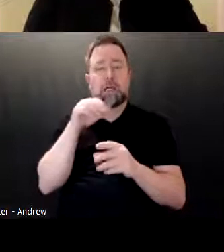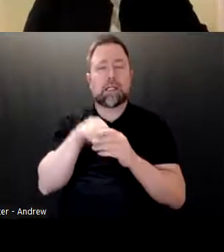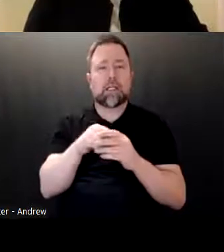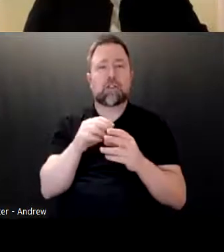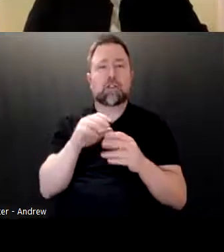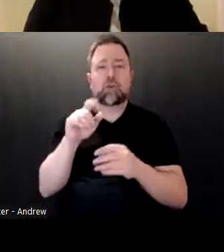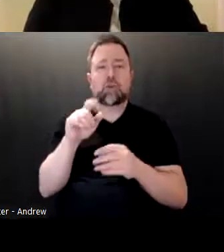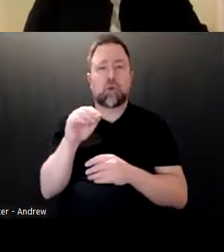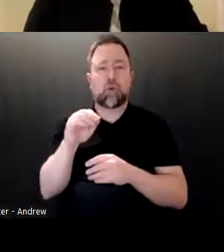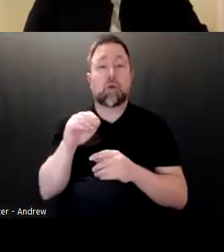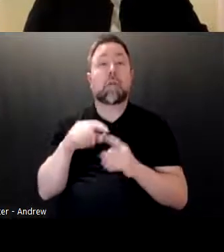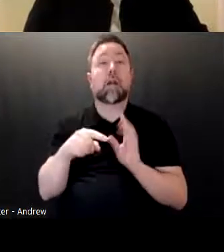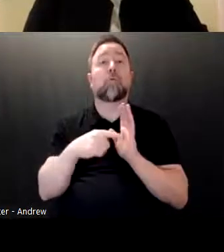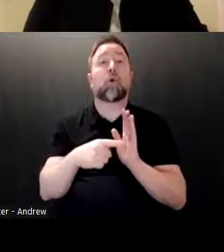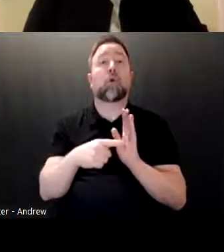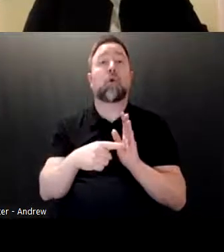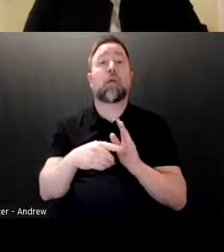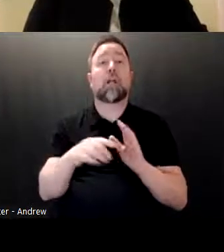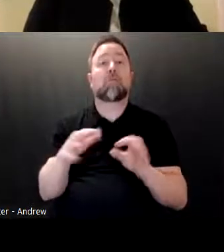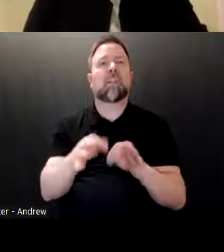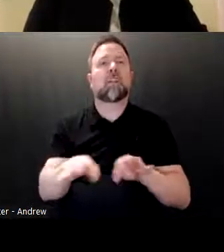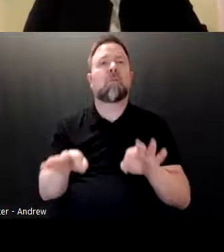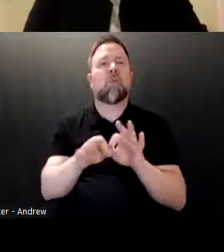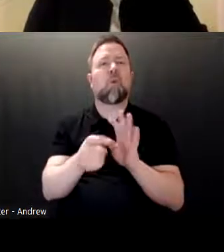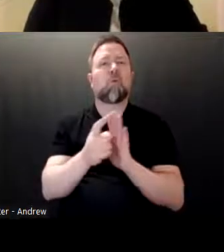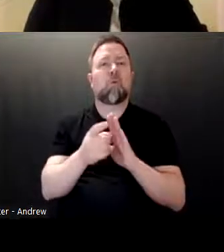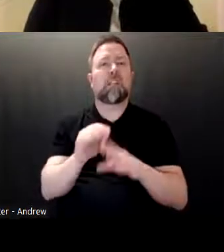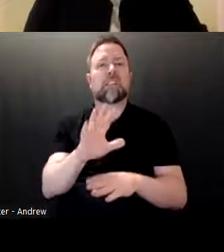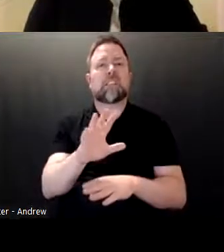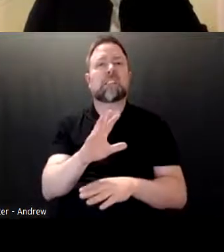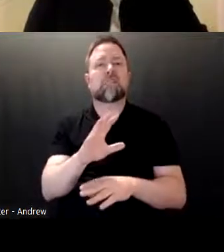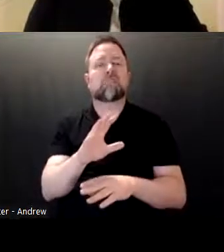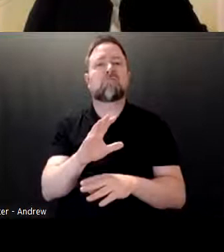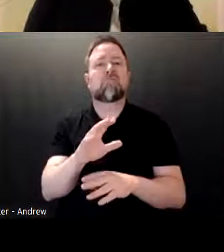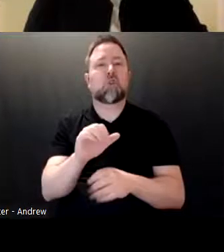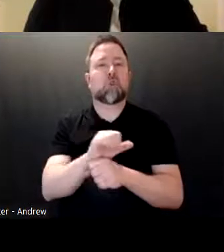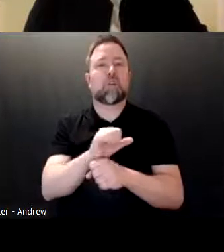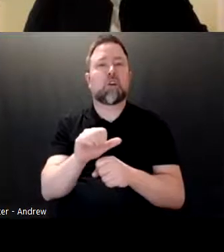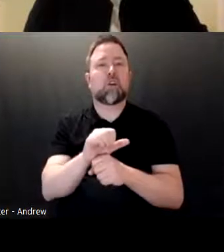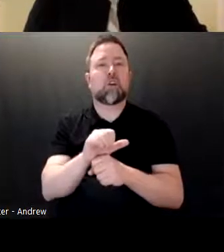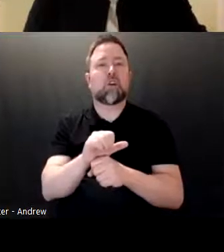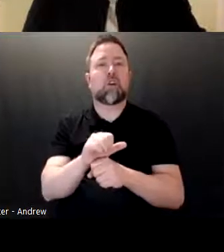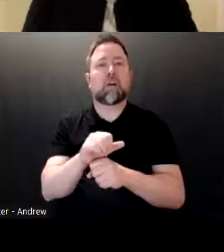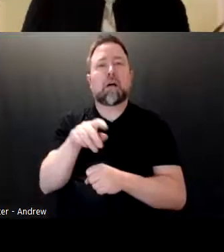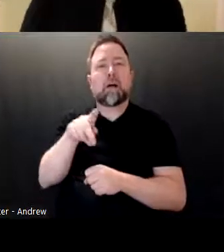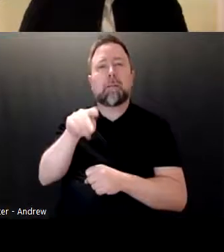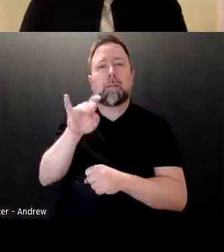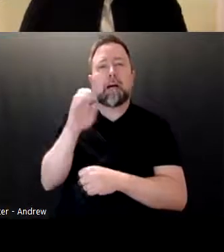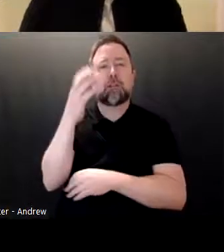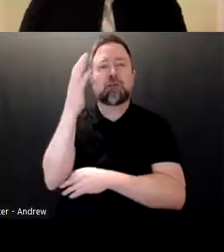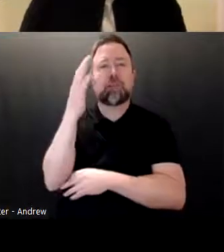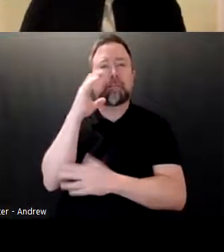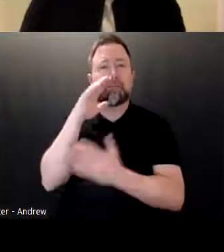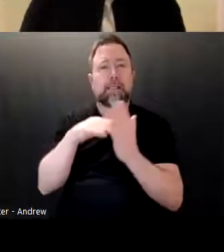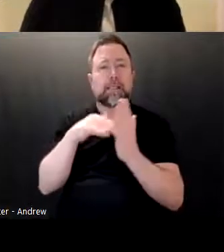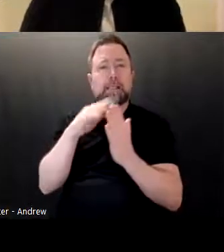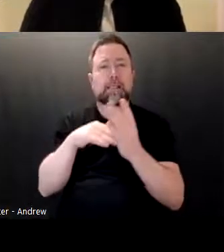So moving inside the studio, you can look at some of Esherick's paintings. On the red wall is a portrait of his daughter,